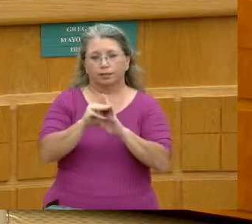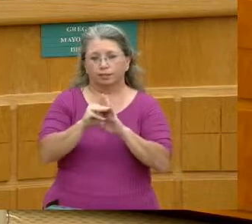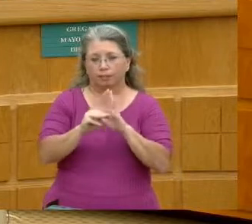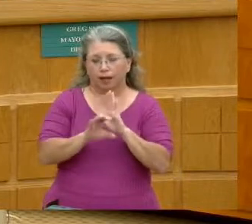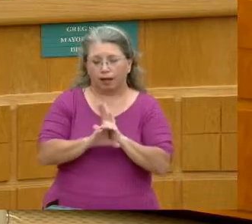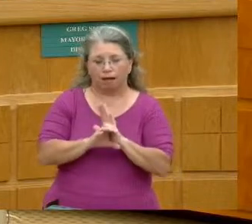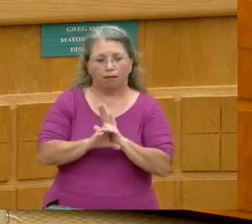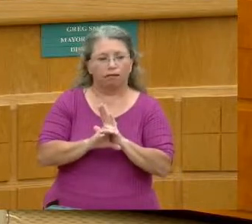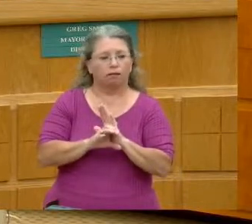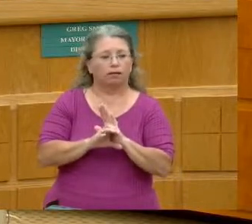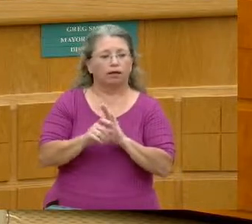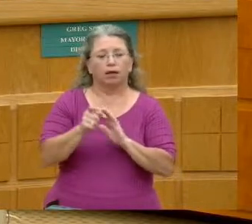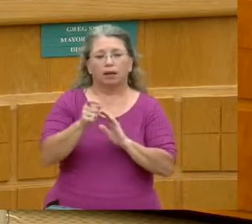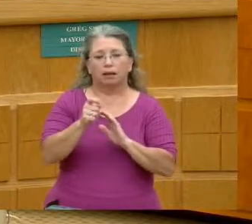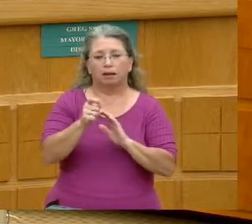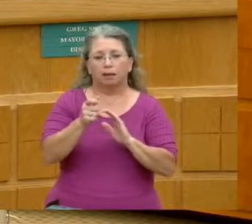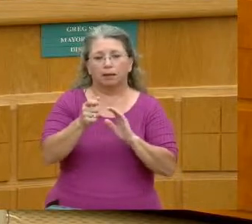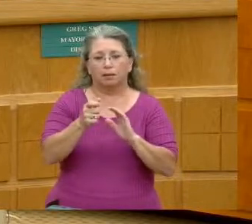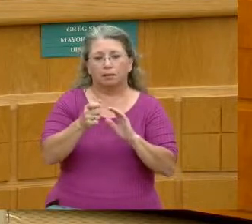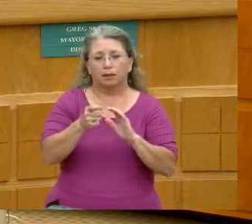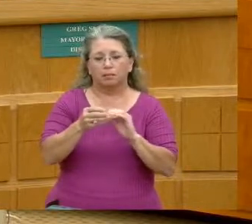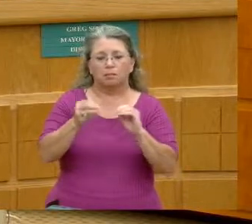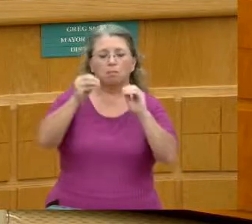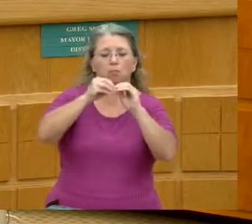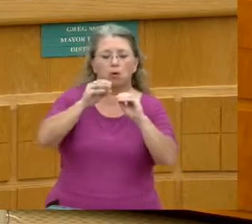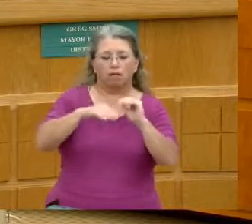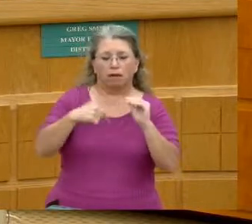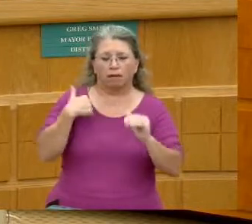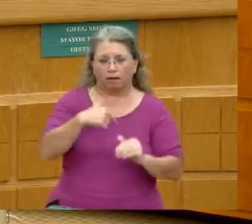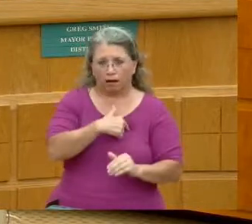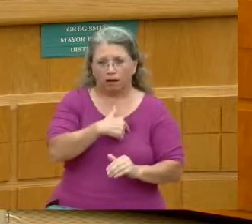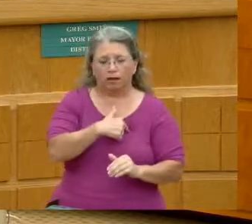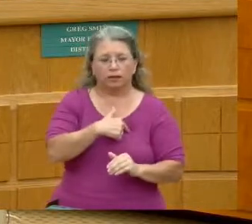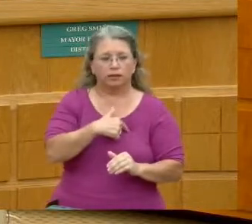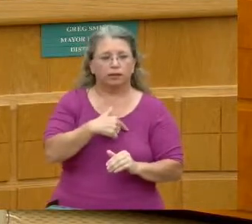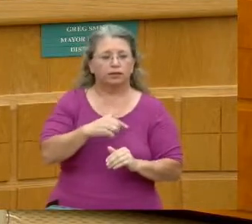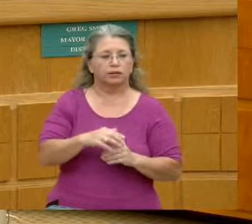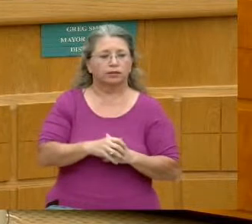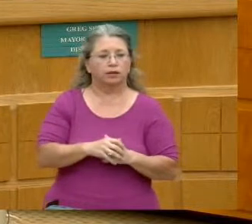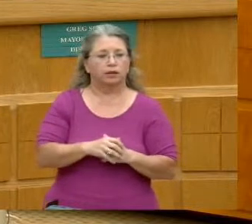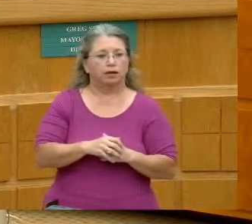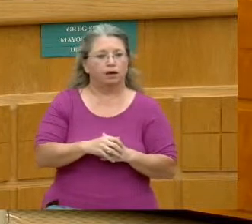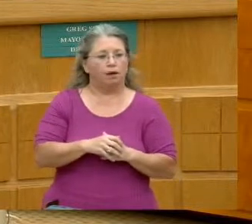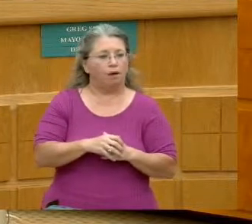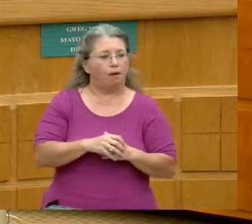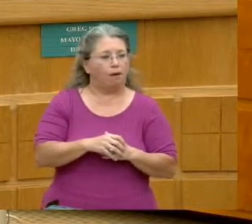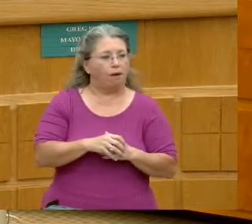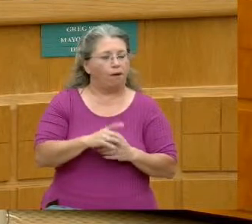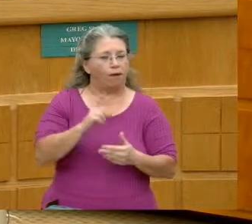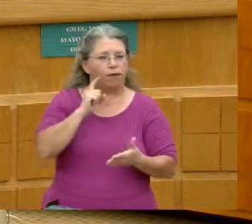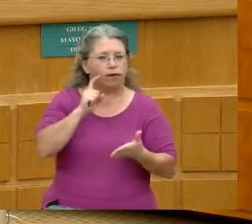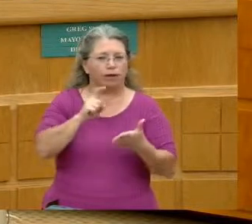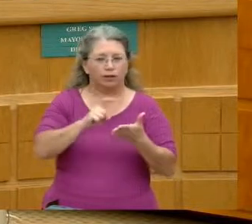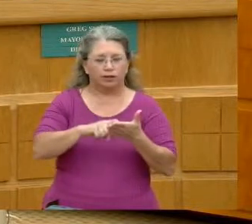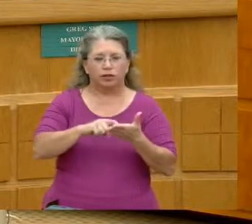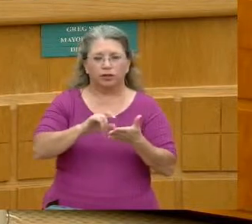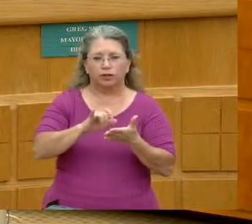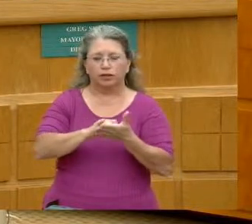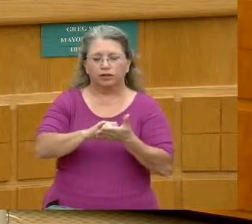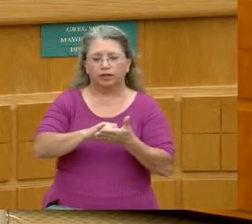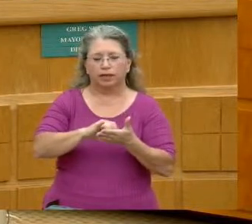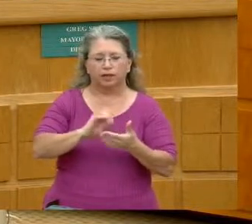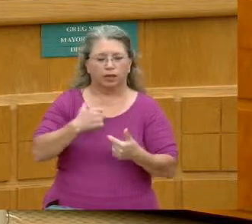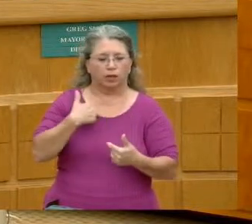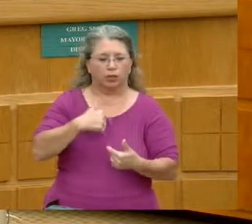is a little bit higher than us, and you can see that there's been a little bit trade back and forth between McAllen and